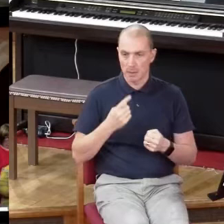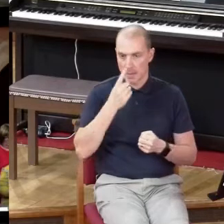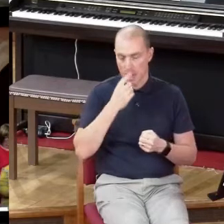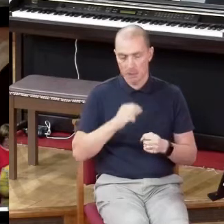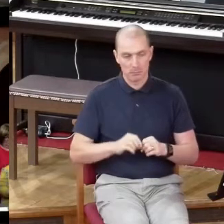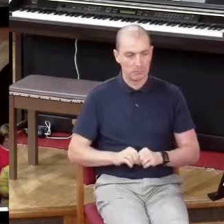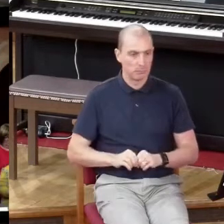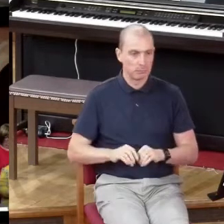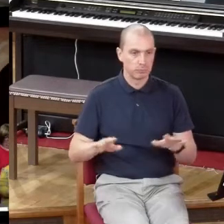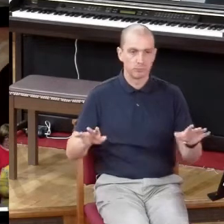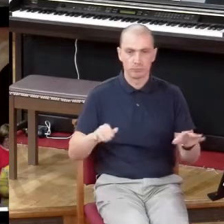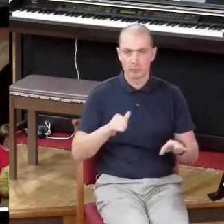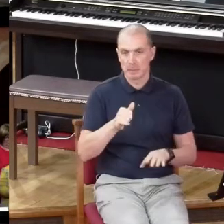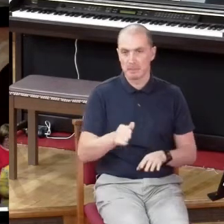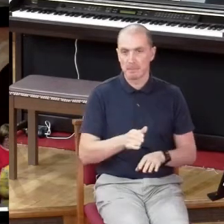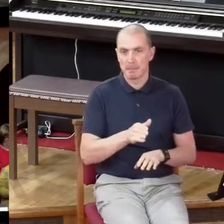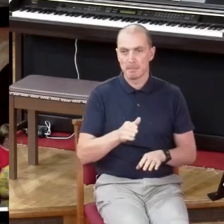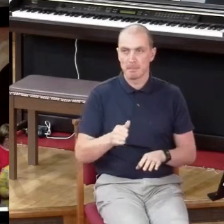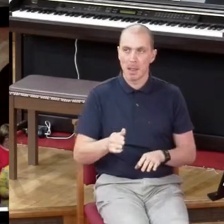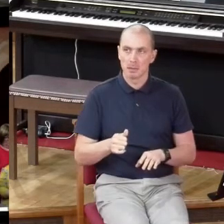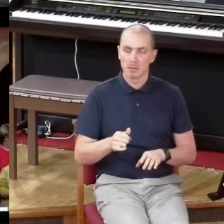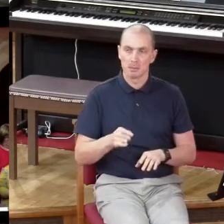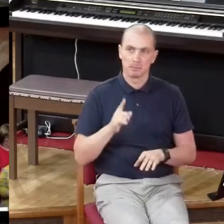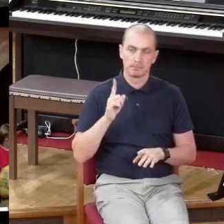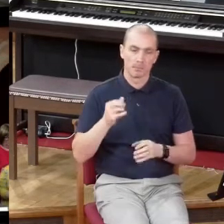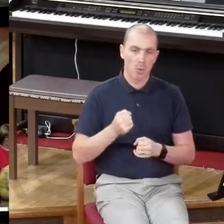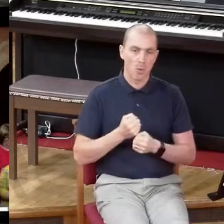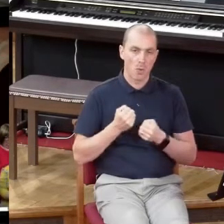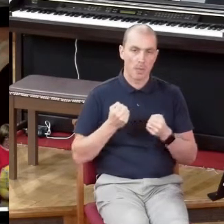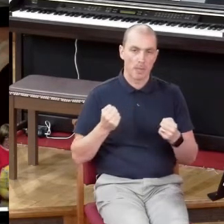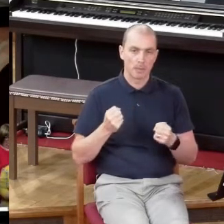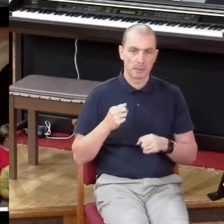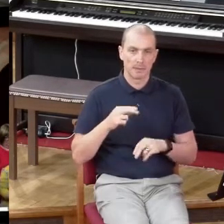of God Almighty, Father, Son, and Holy Spirit be